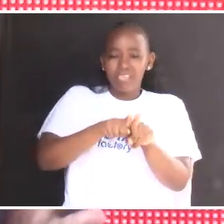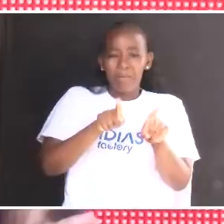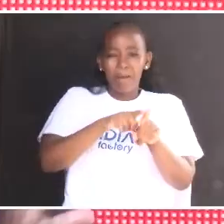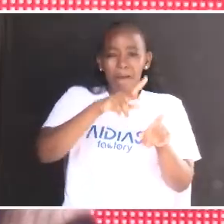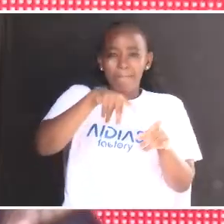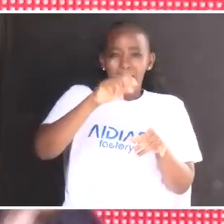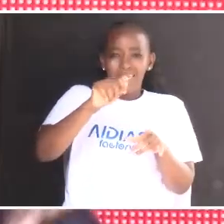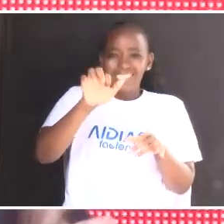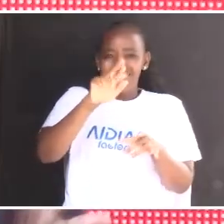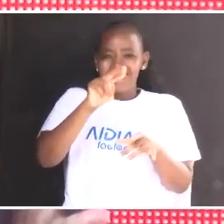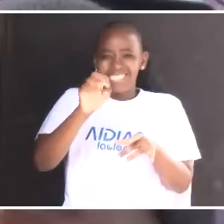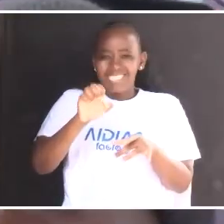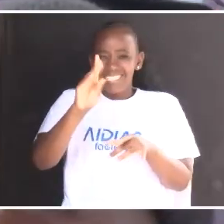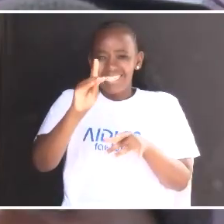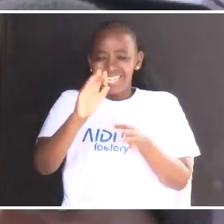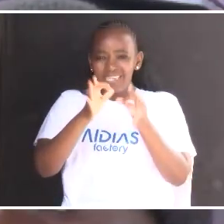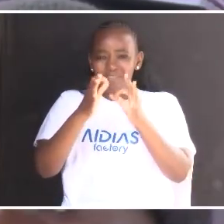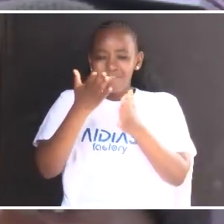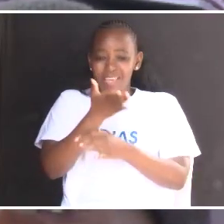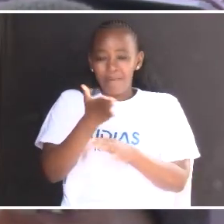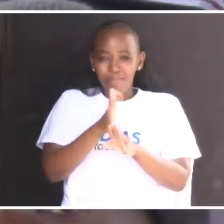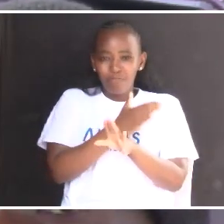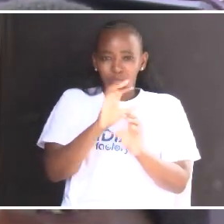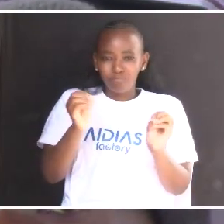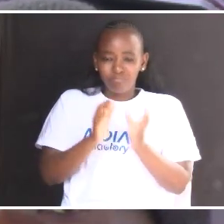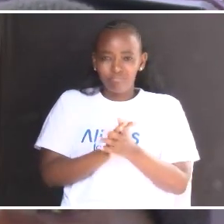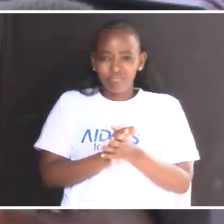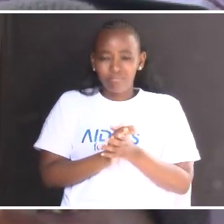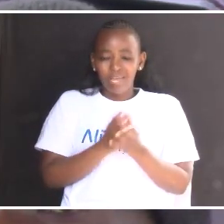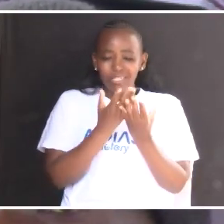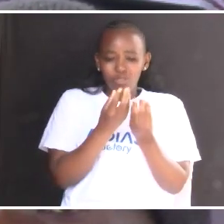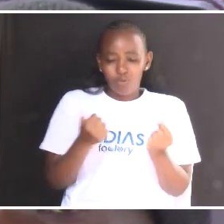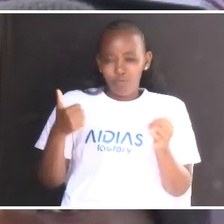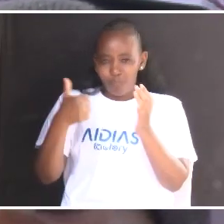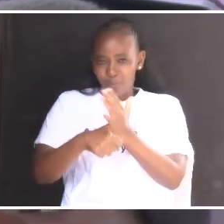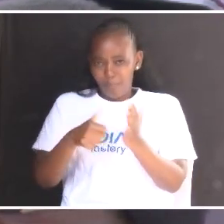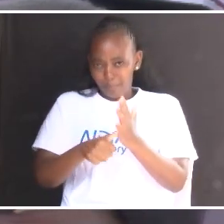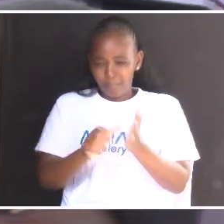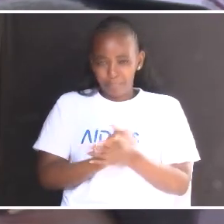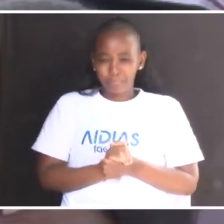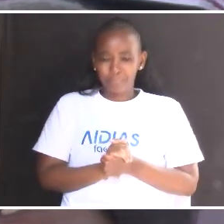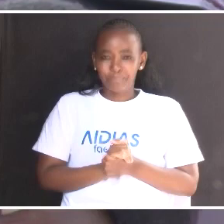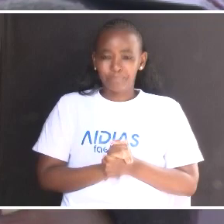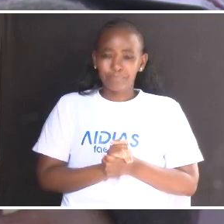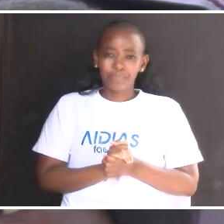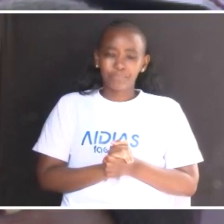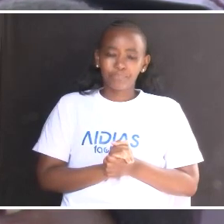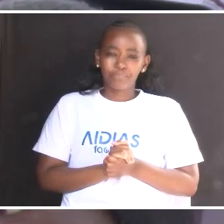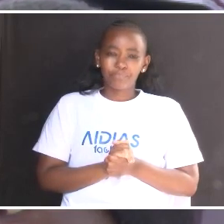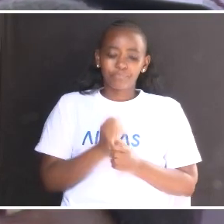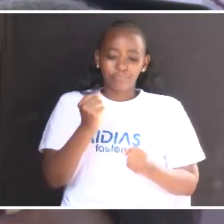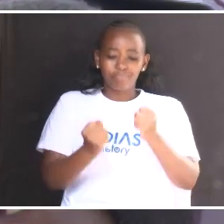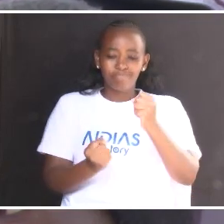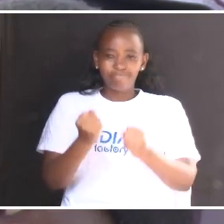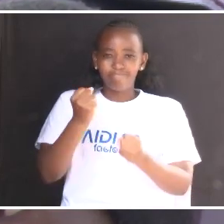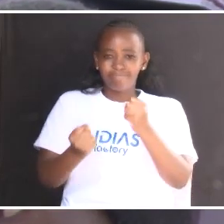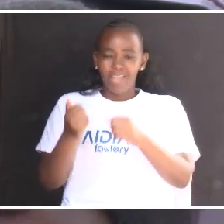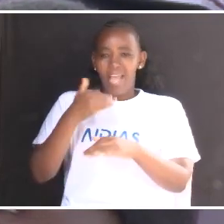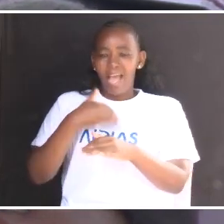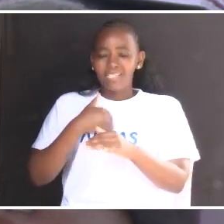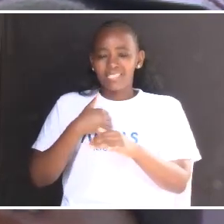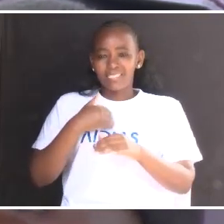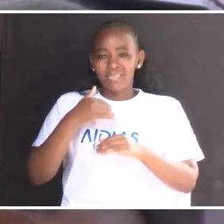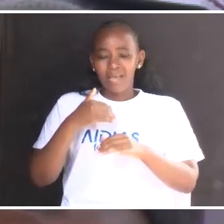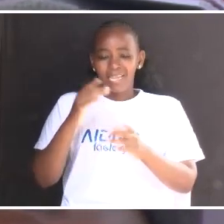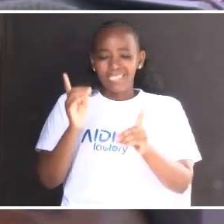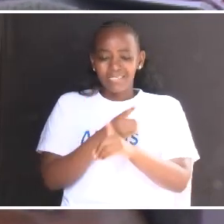not existed elsewhere, because it solves a technical solution. Gari iko na parts which are moving.